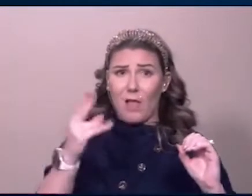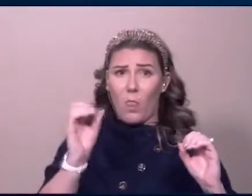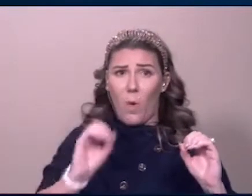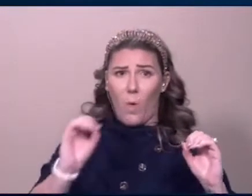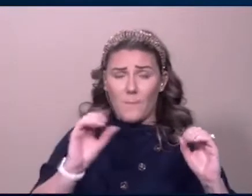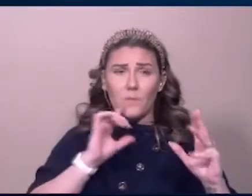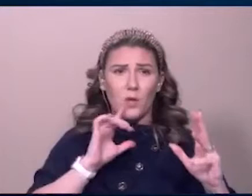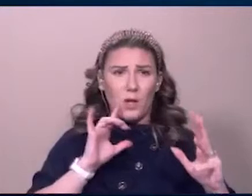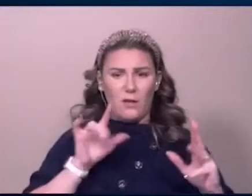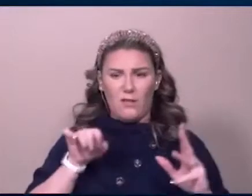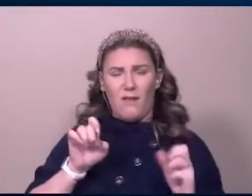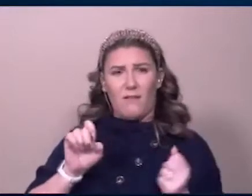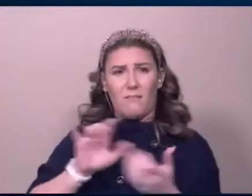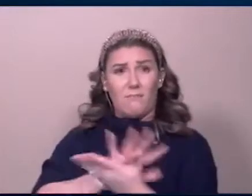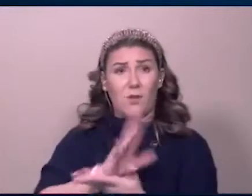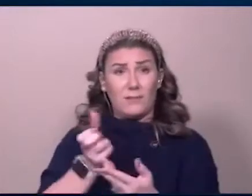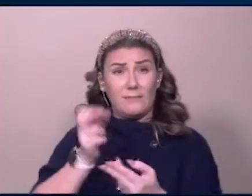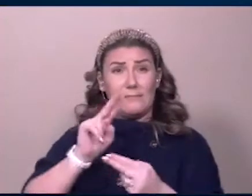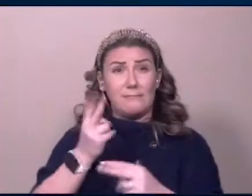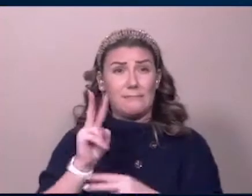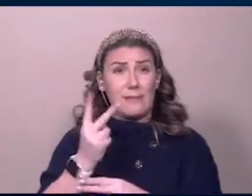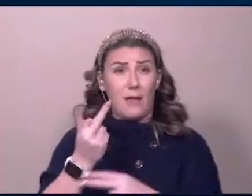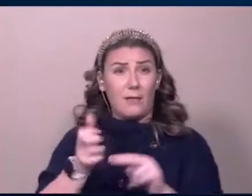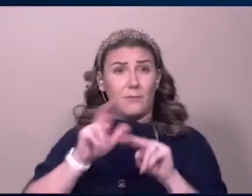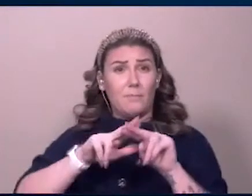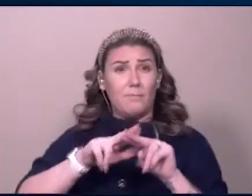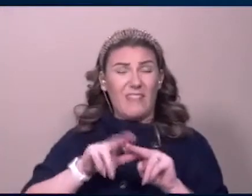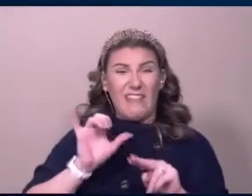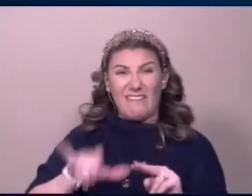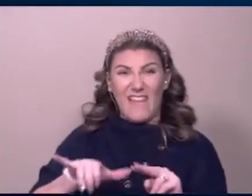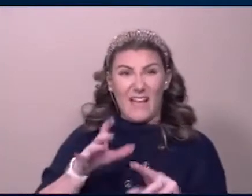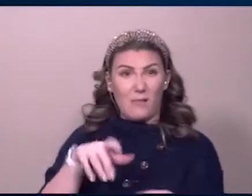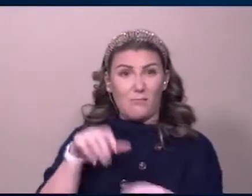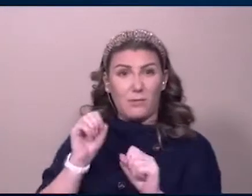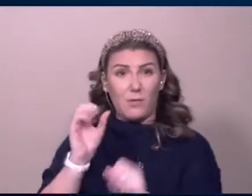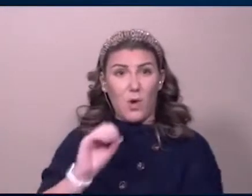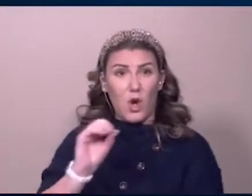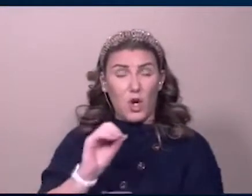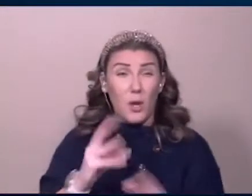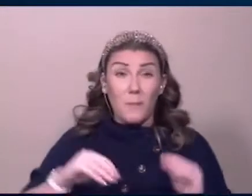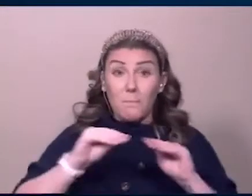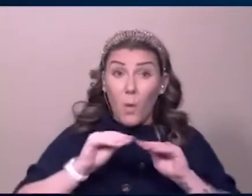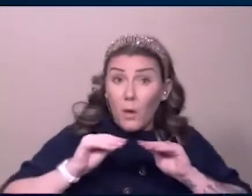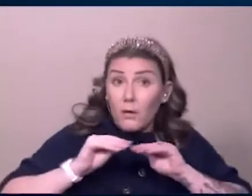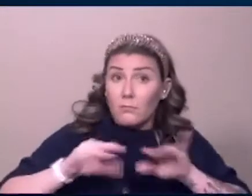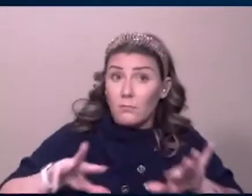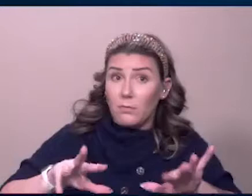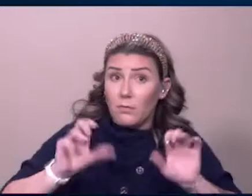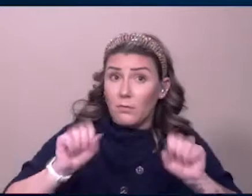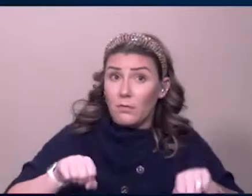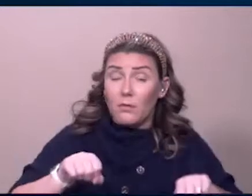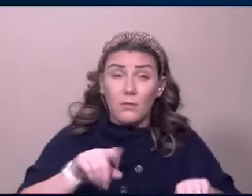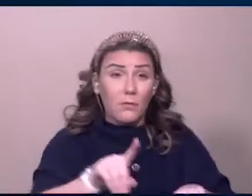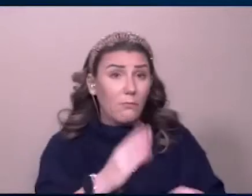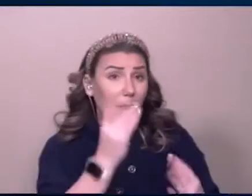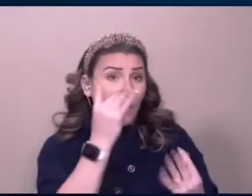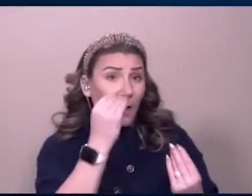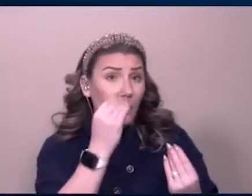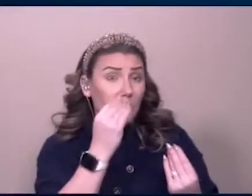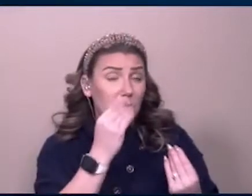a second peak for us, because there's reports that the stealth variant may be even more transmissible. Thoughts, Hawk?